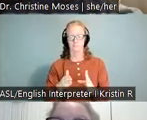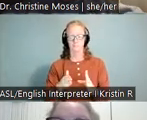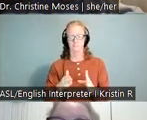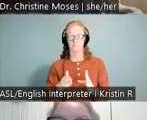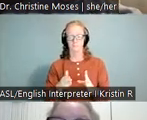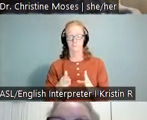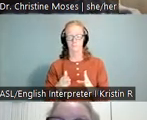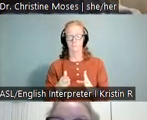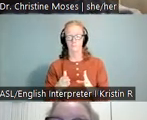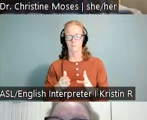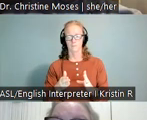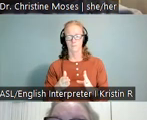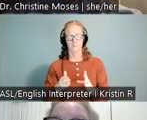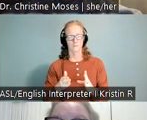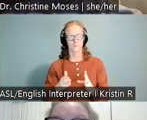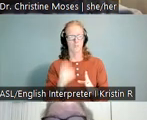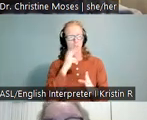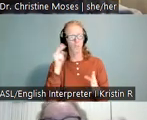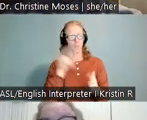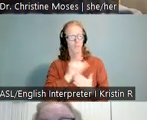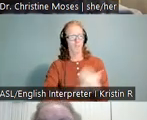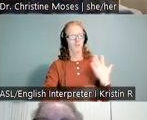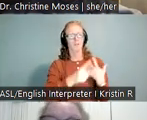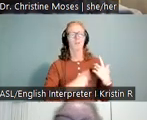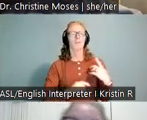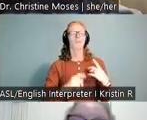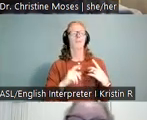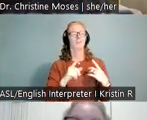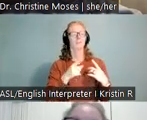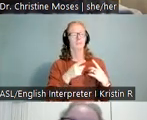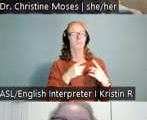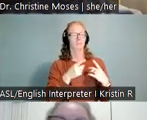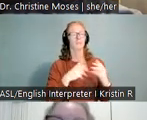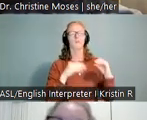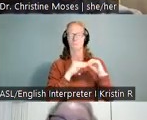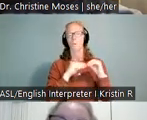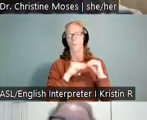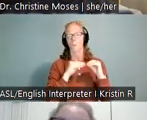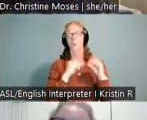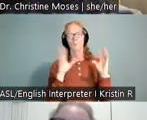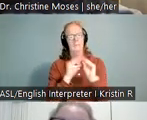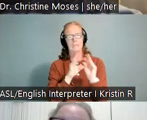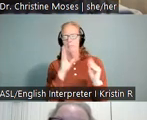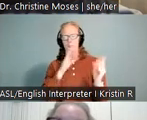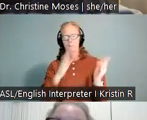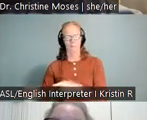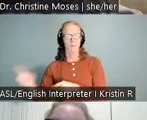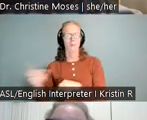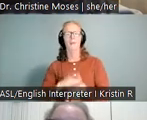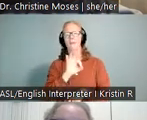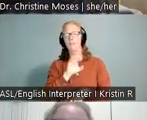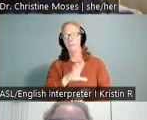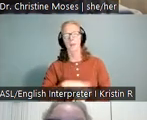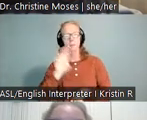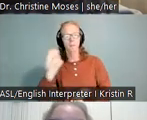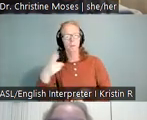I don't know what, let's see, PAC will look to the agenda and scope. Well, there's more phases to come, and sometime in February or March, we'll get on to the